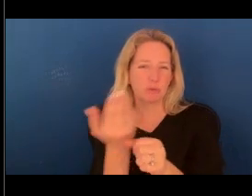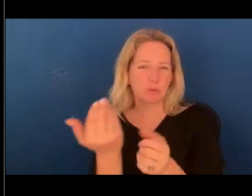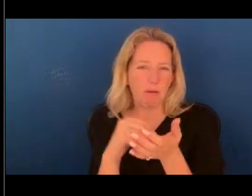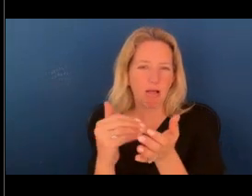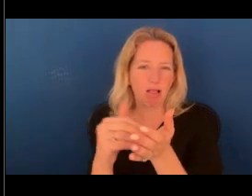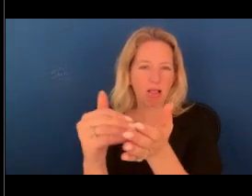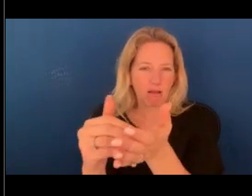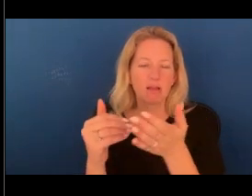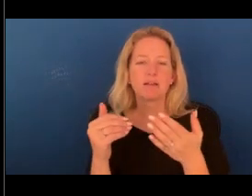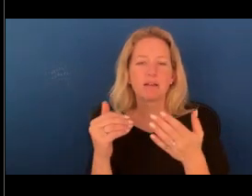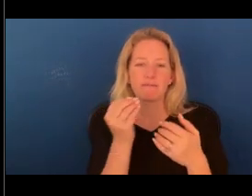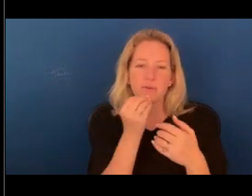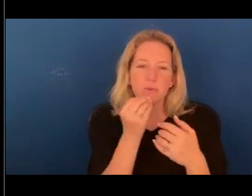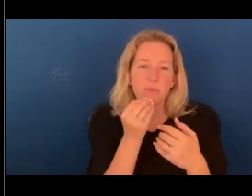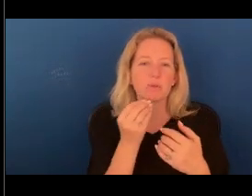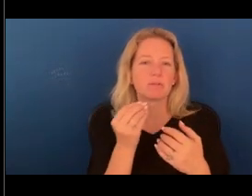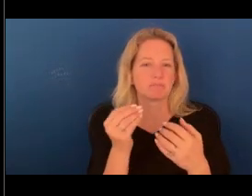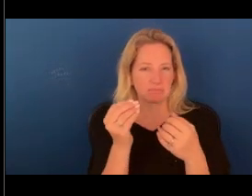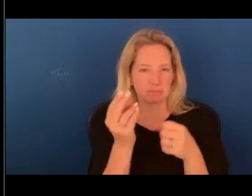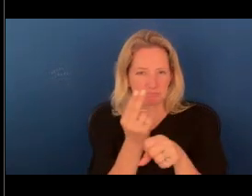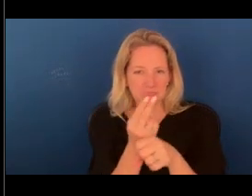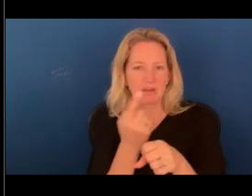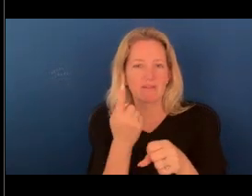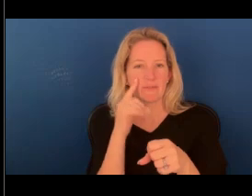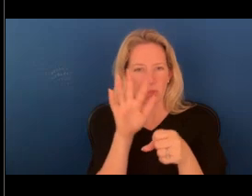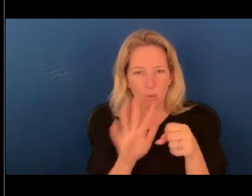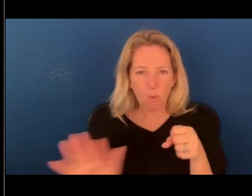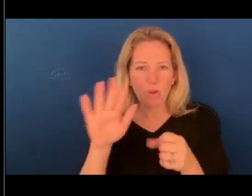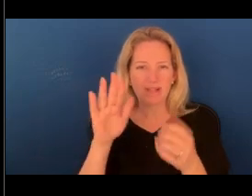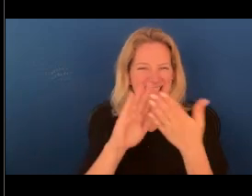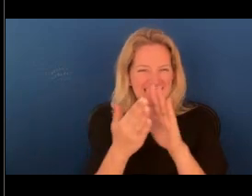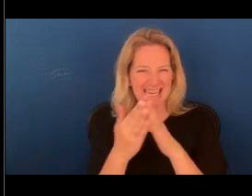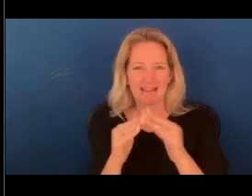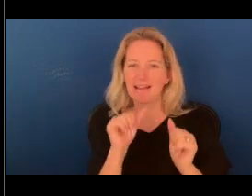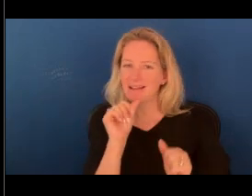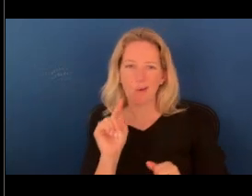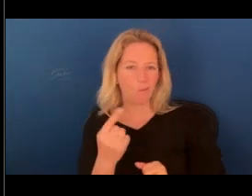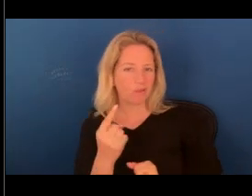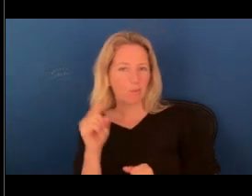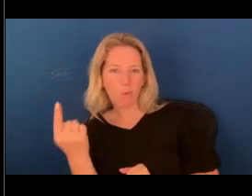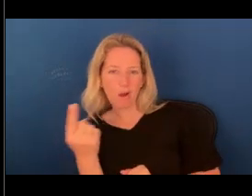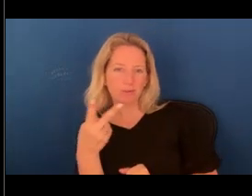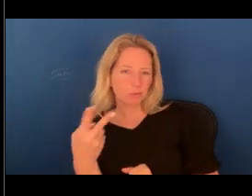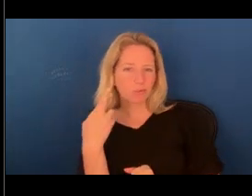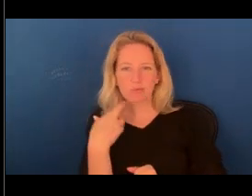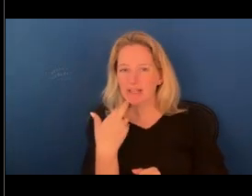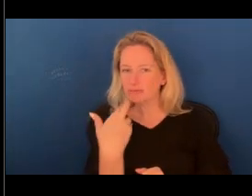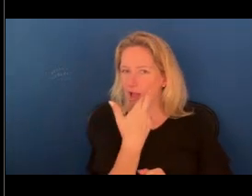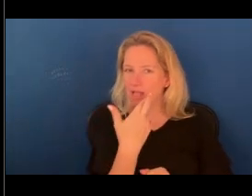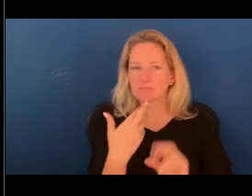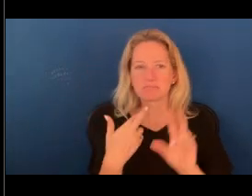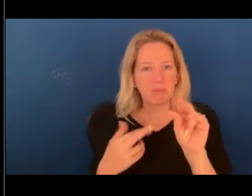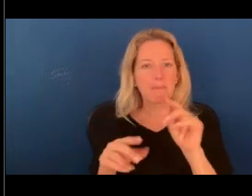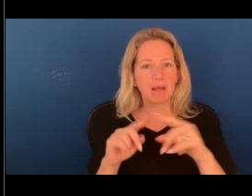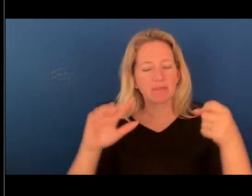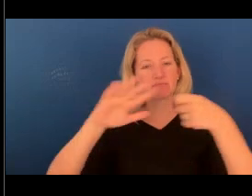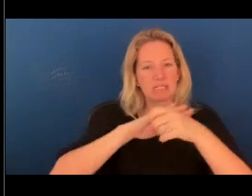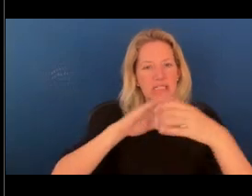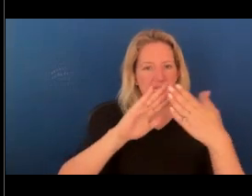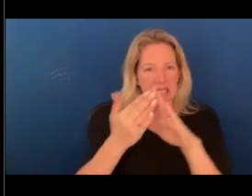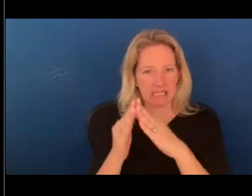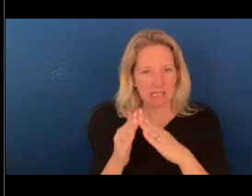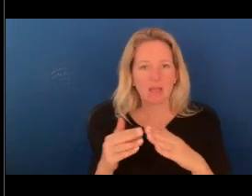So we're not talking 1 or 2 restaurants, we're talking city scale reusable foodware systems. A key goal of this initiative is to show proof of